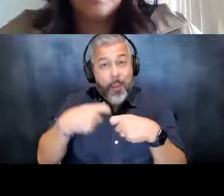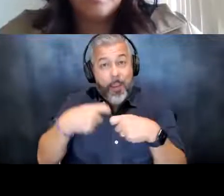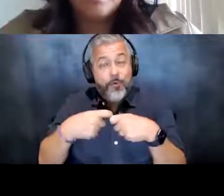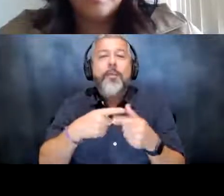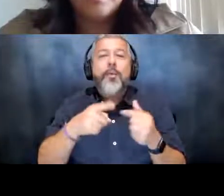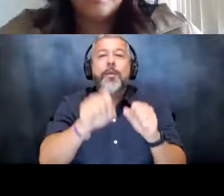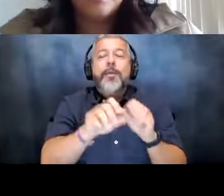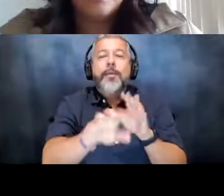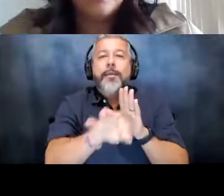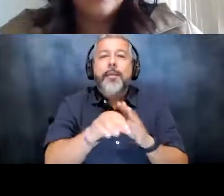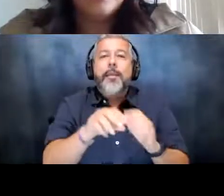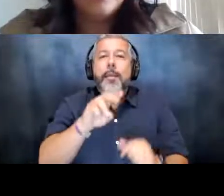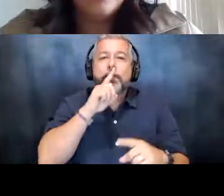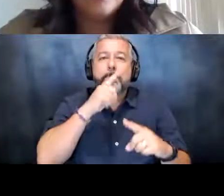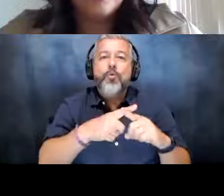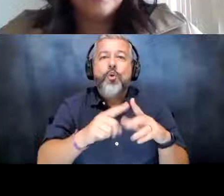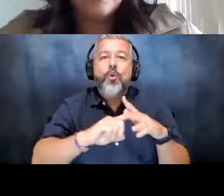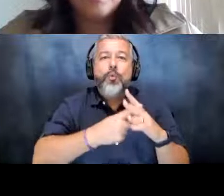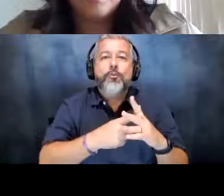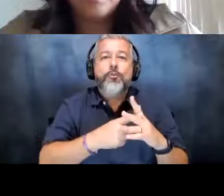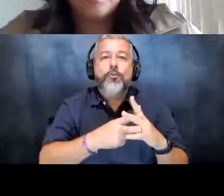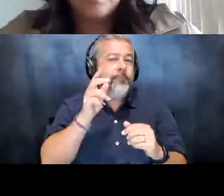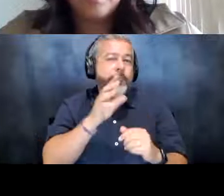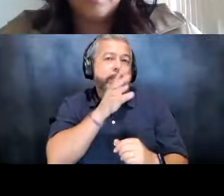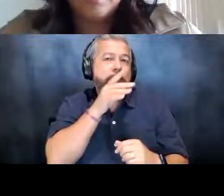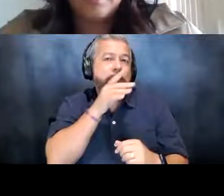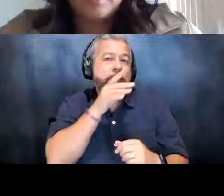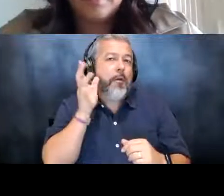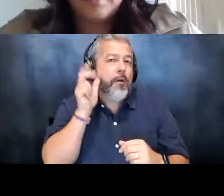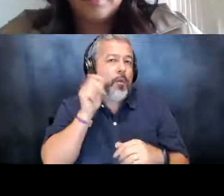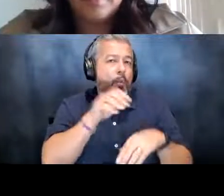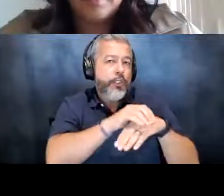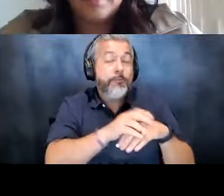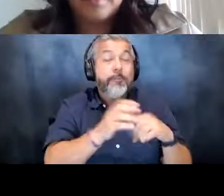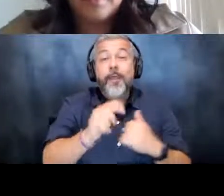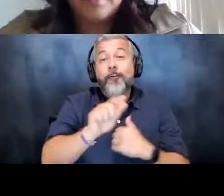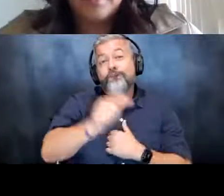Audio. I will now transition over to the slide for Spanish.